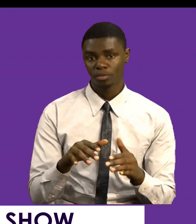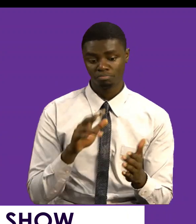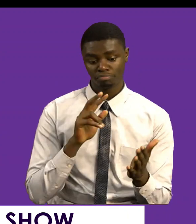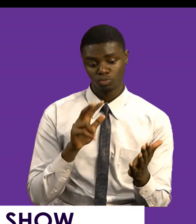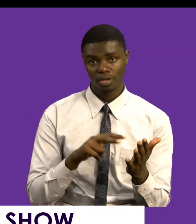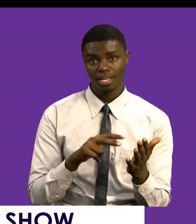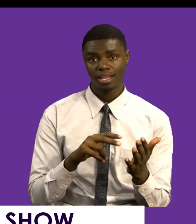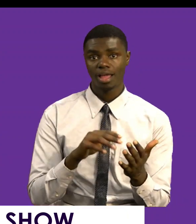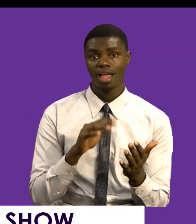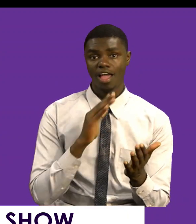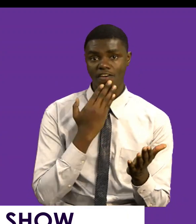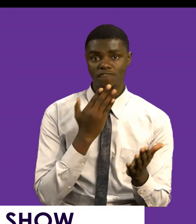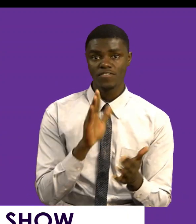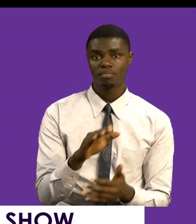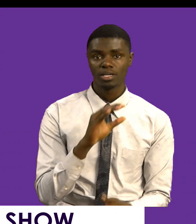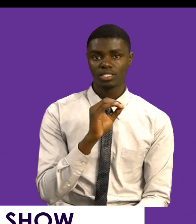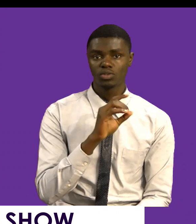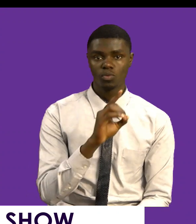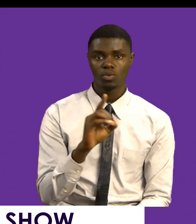on